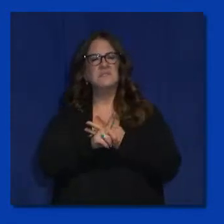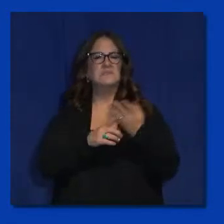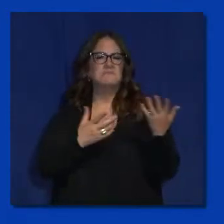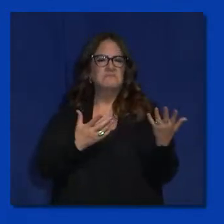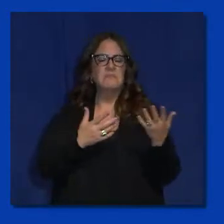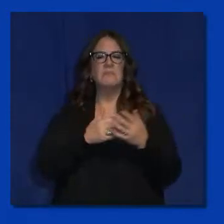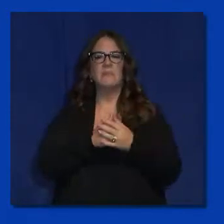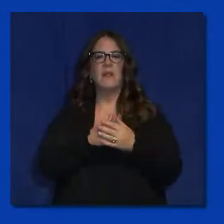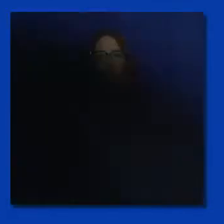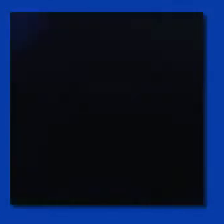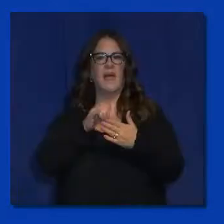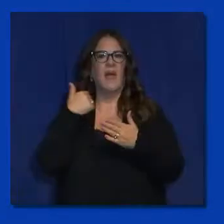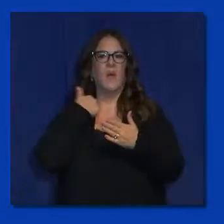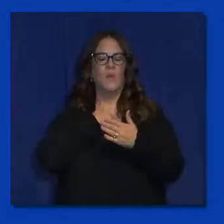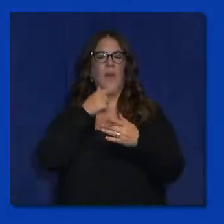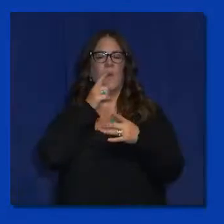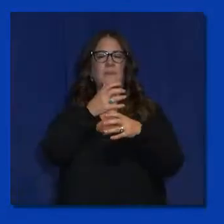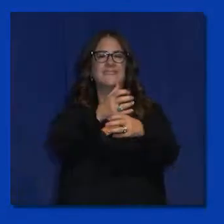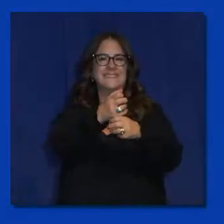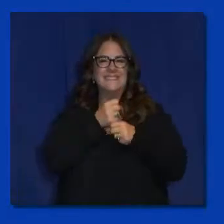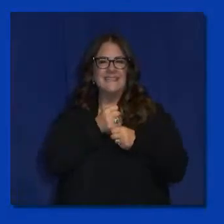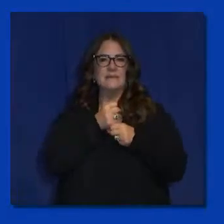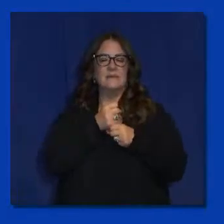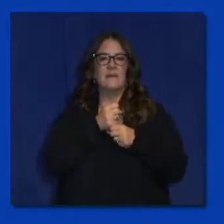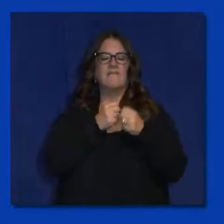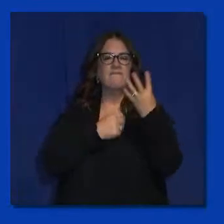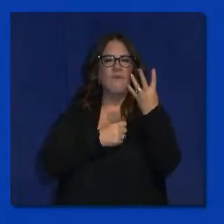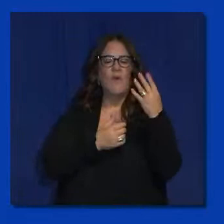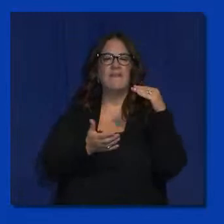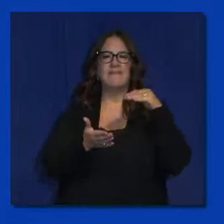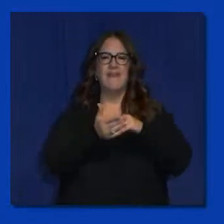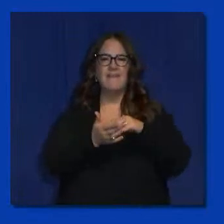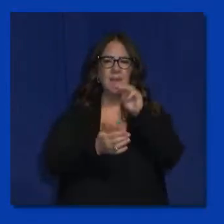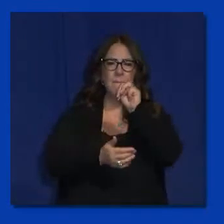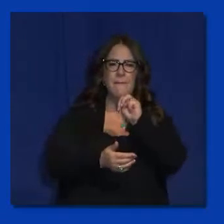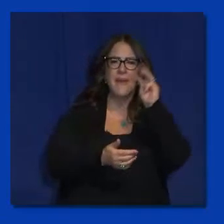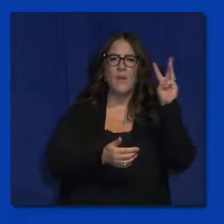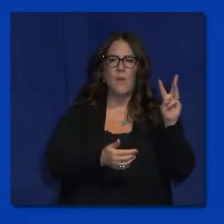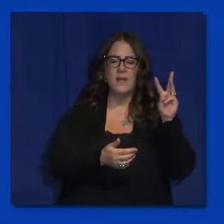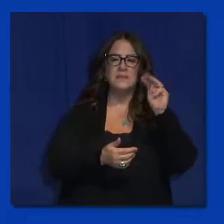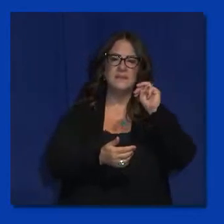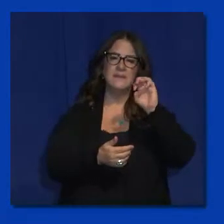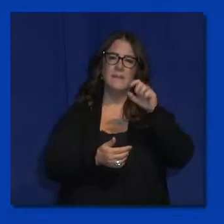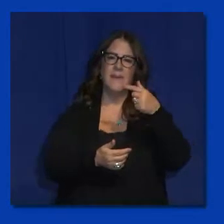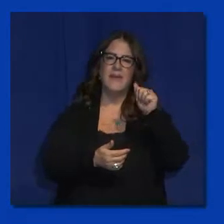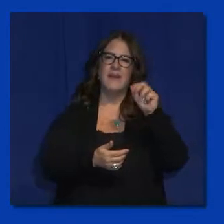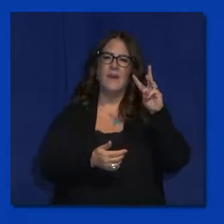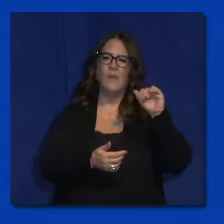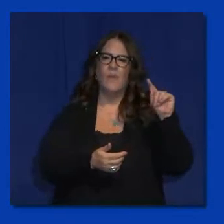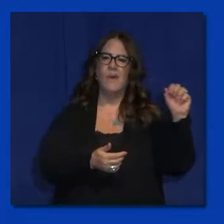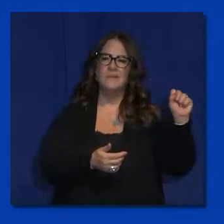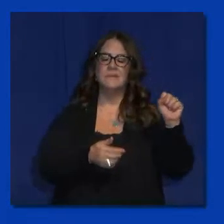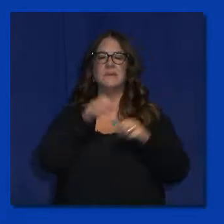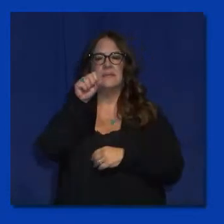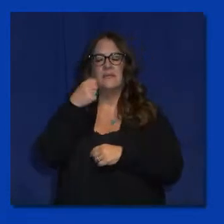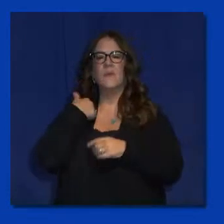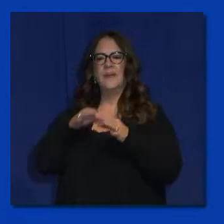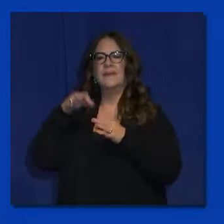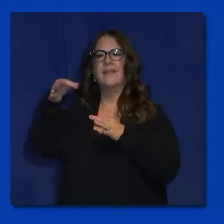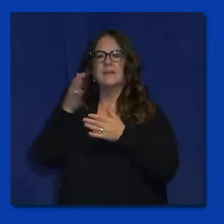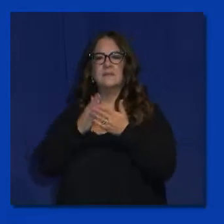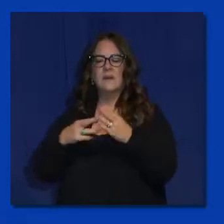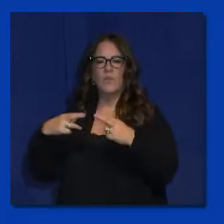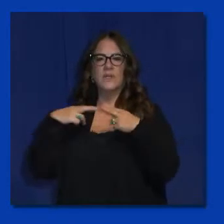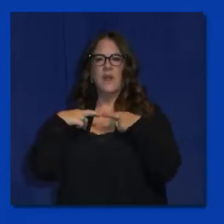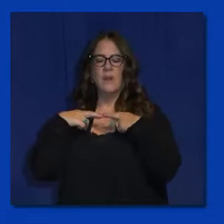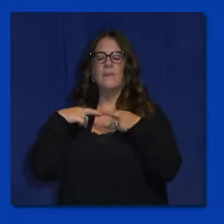that they have been able to procure 4,000 megawatts, or close to 4,000 megawatts. Yes, we had to delay some planned retirements,